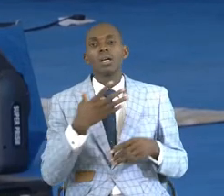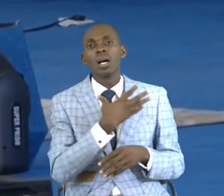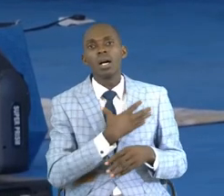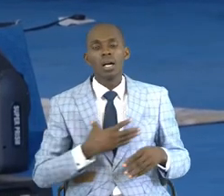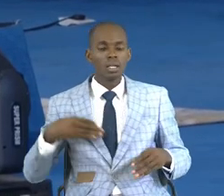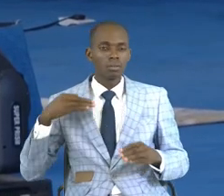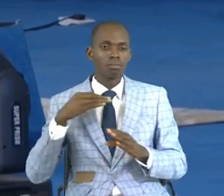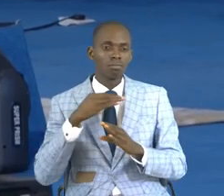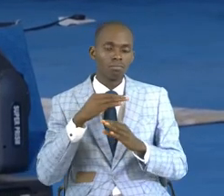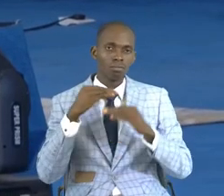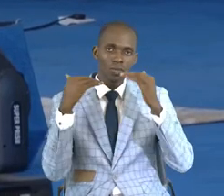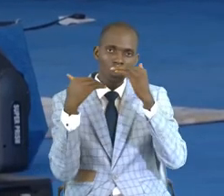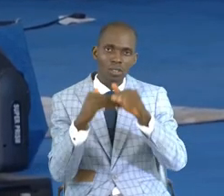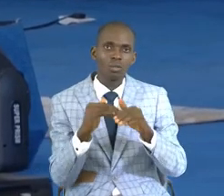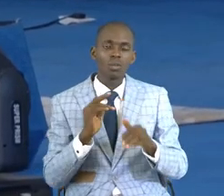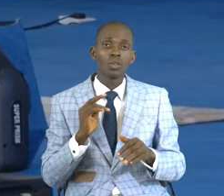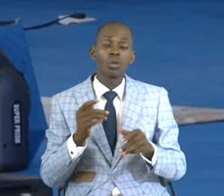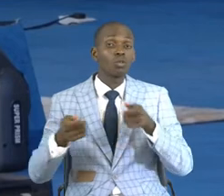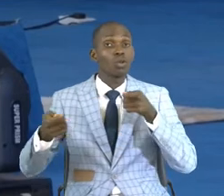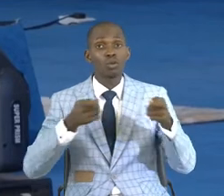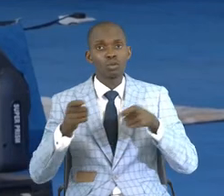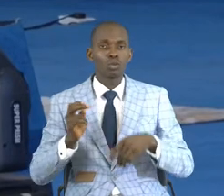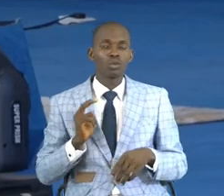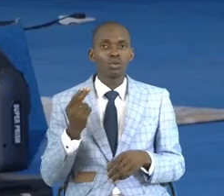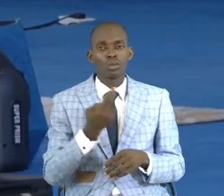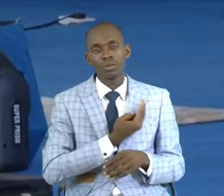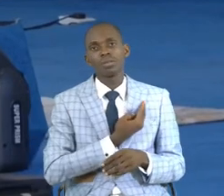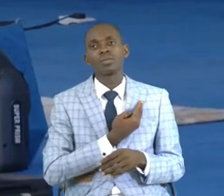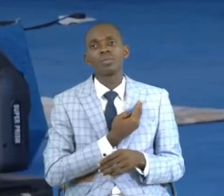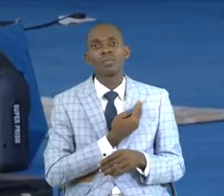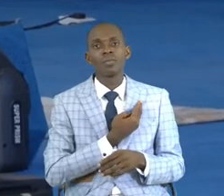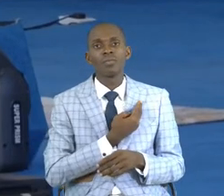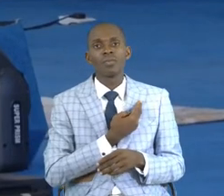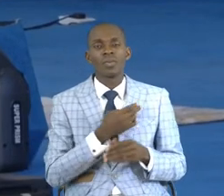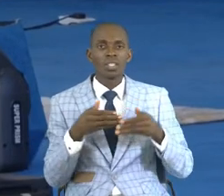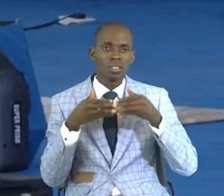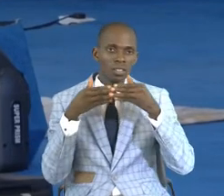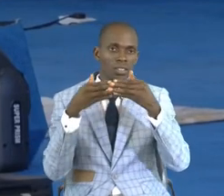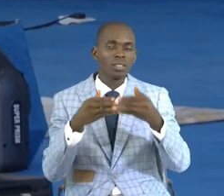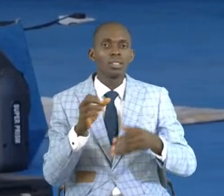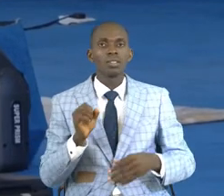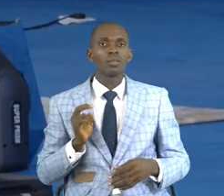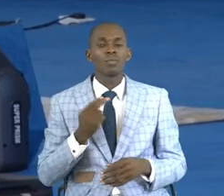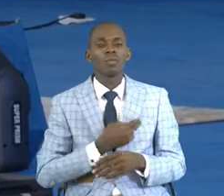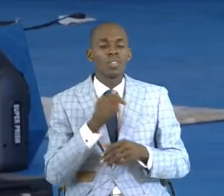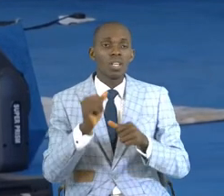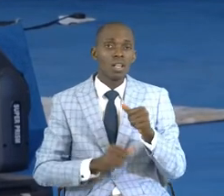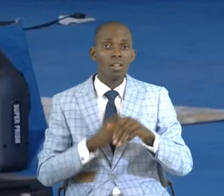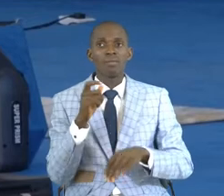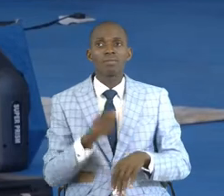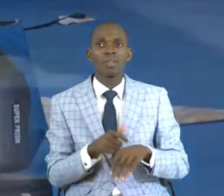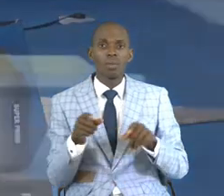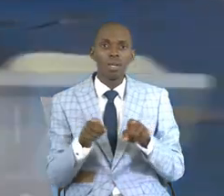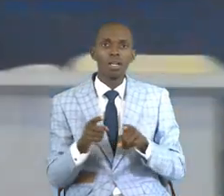us, controls us, directs us. Every time as we're going